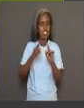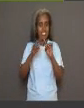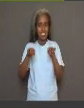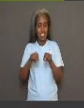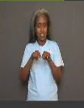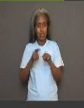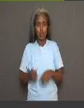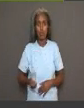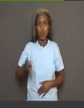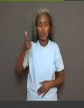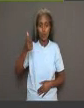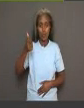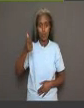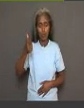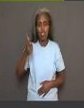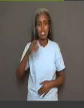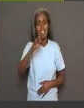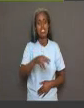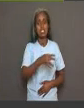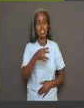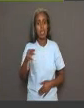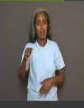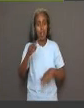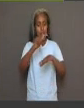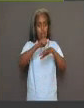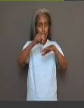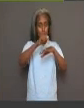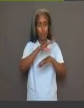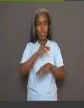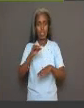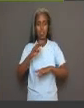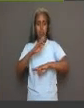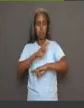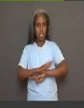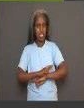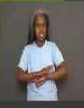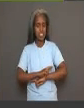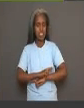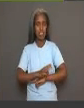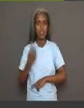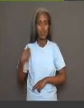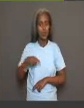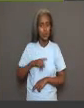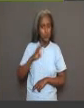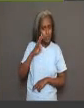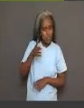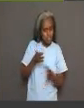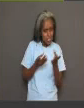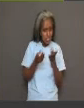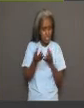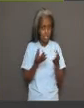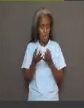roll it onto the tabletop and it comes to rest, we would describe